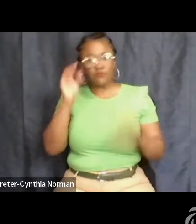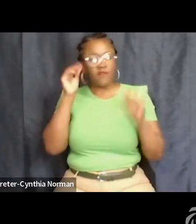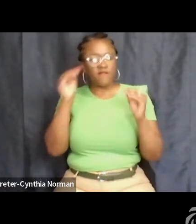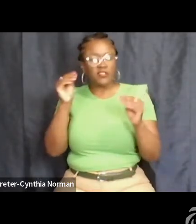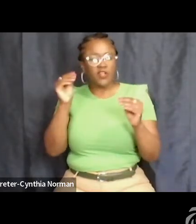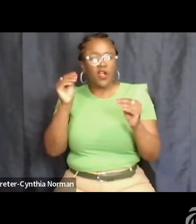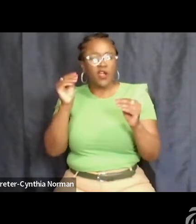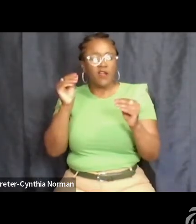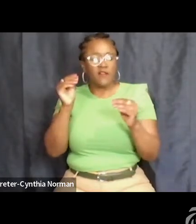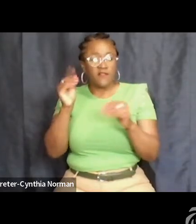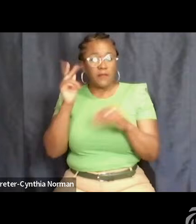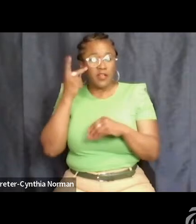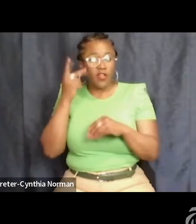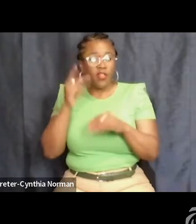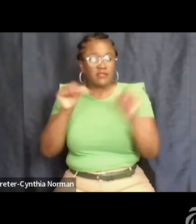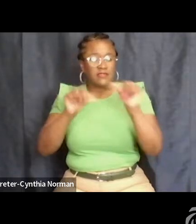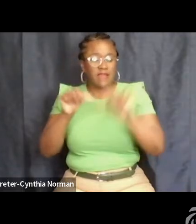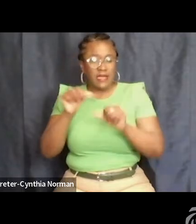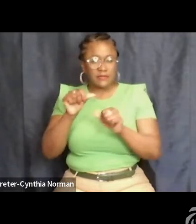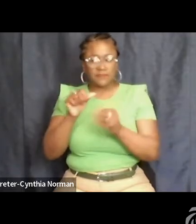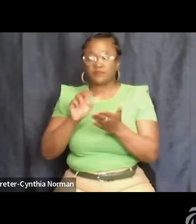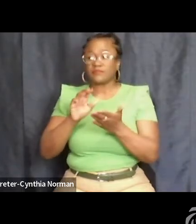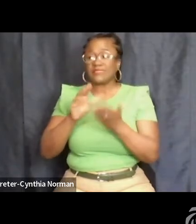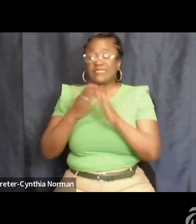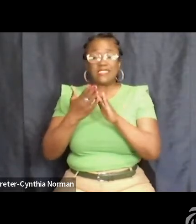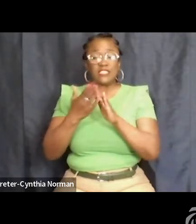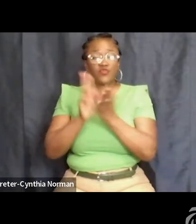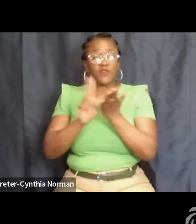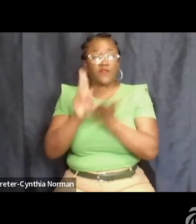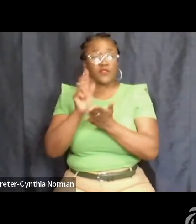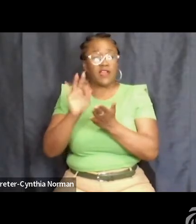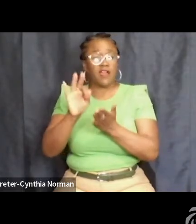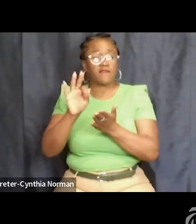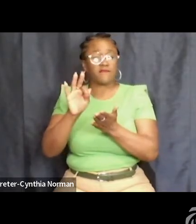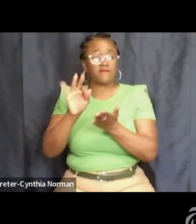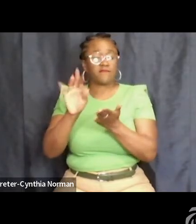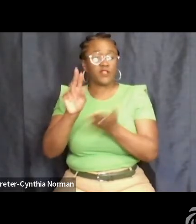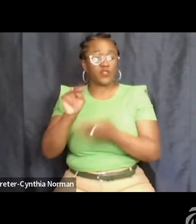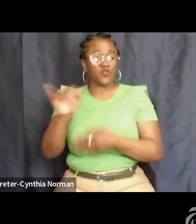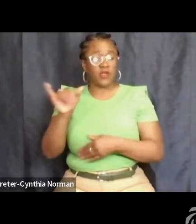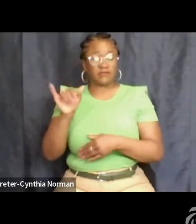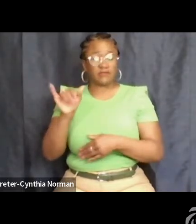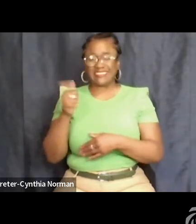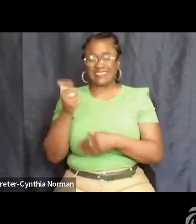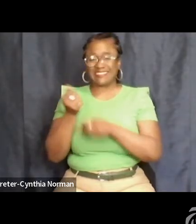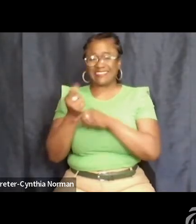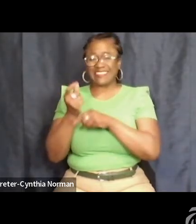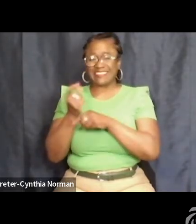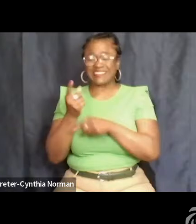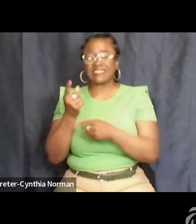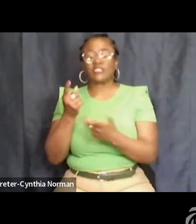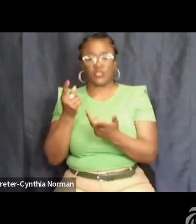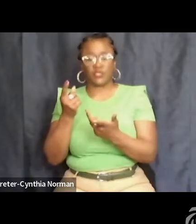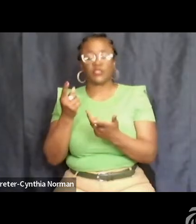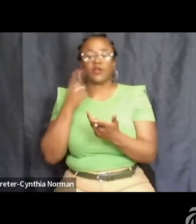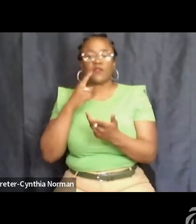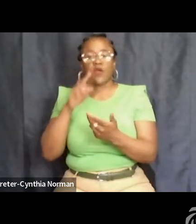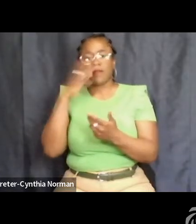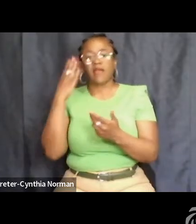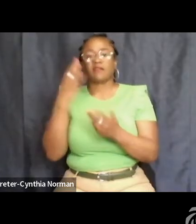Brooklyn College of the City University of New York. This is our 10th season of Conversations in Black Freedom